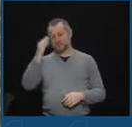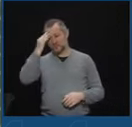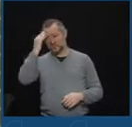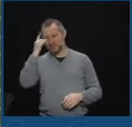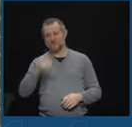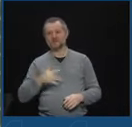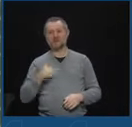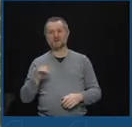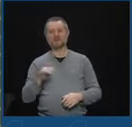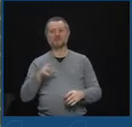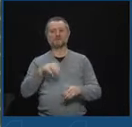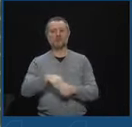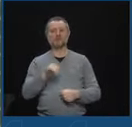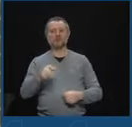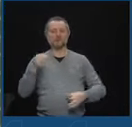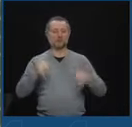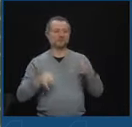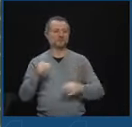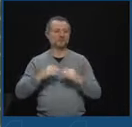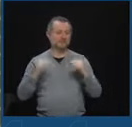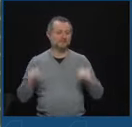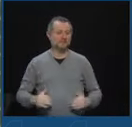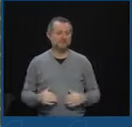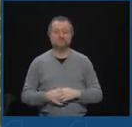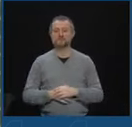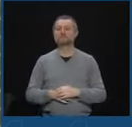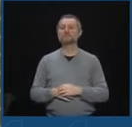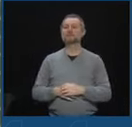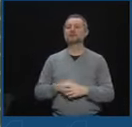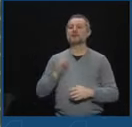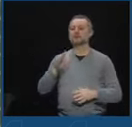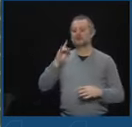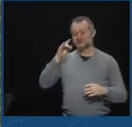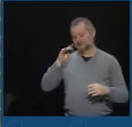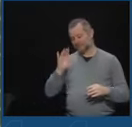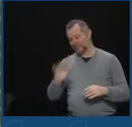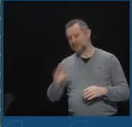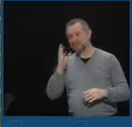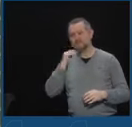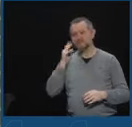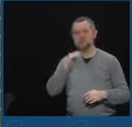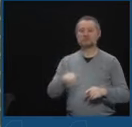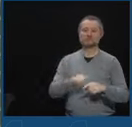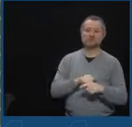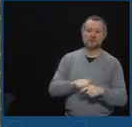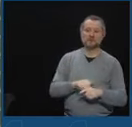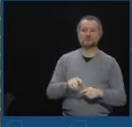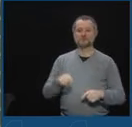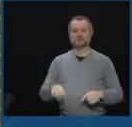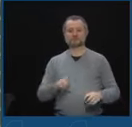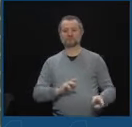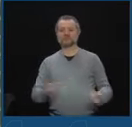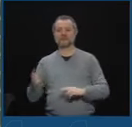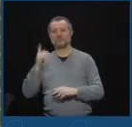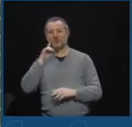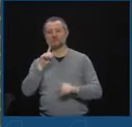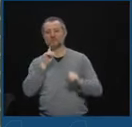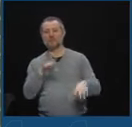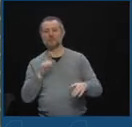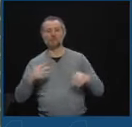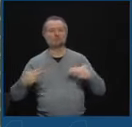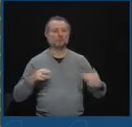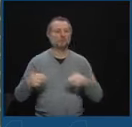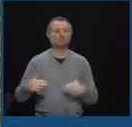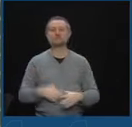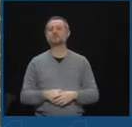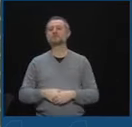involvement. Their lived experience and their training prepare them to respond to shootings and promote